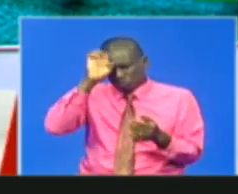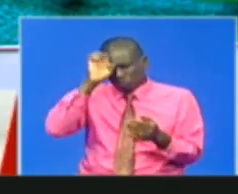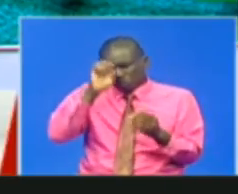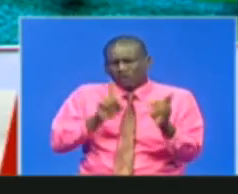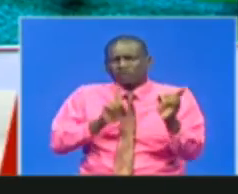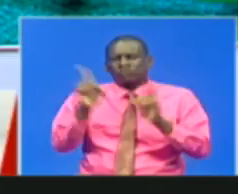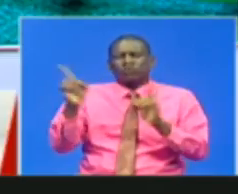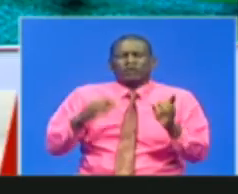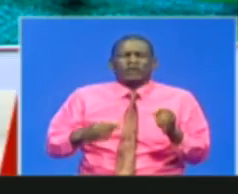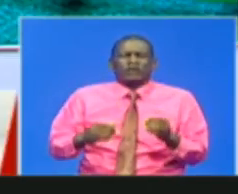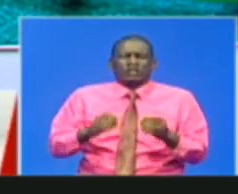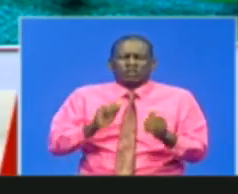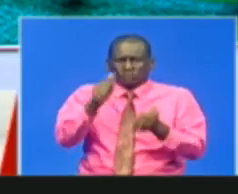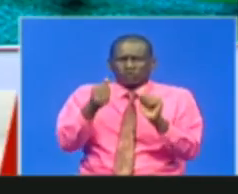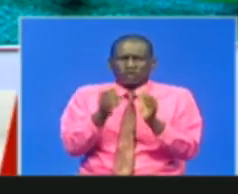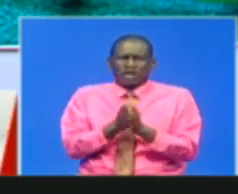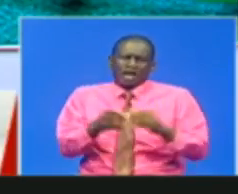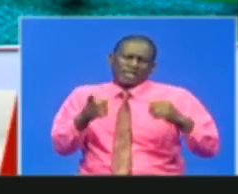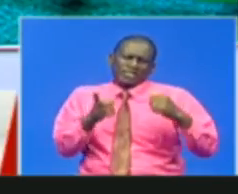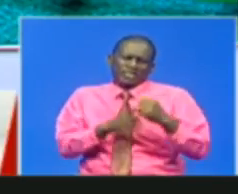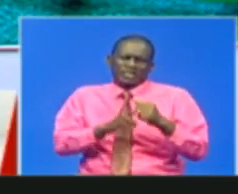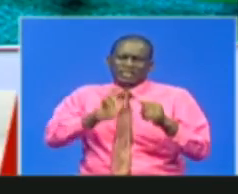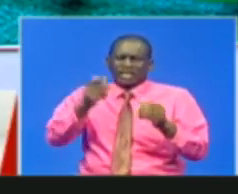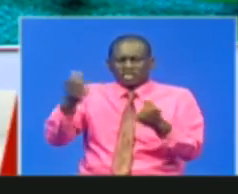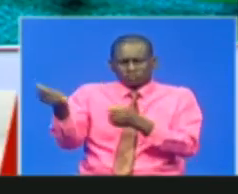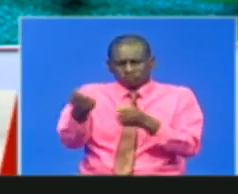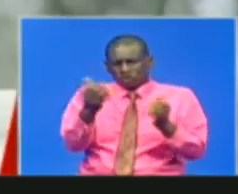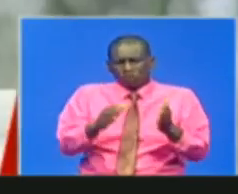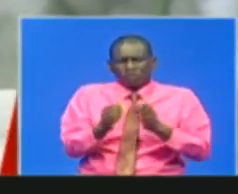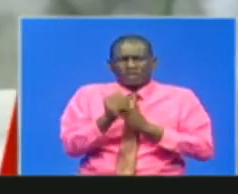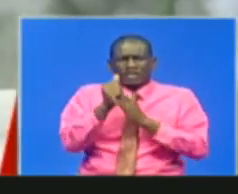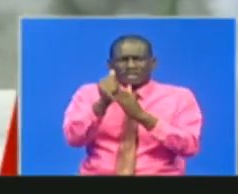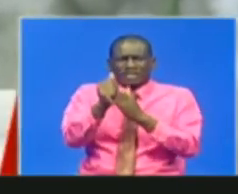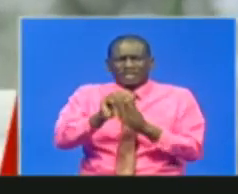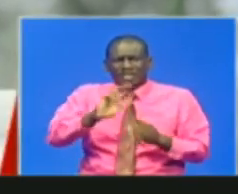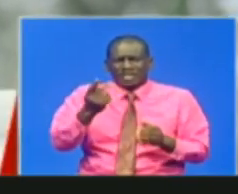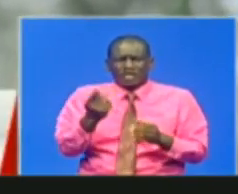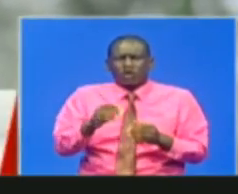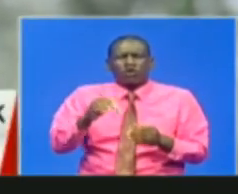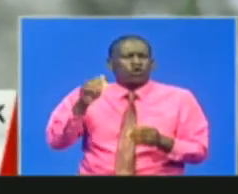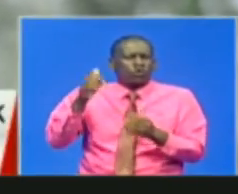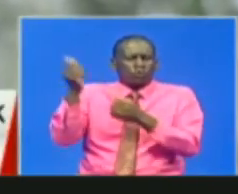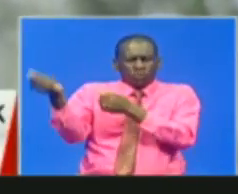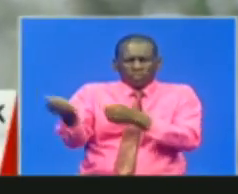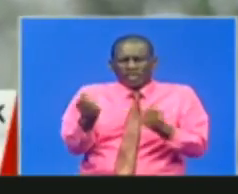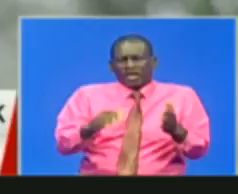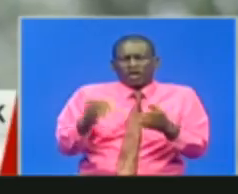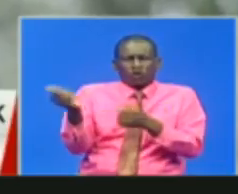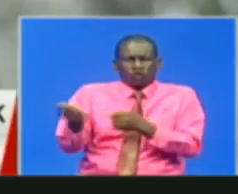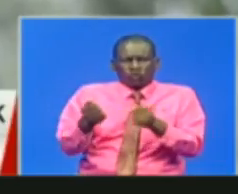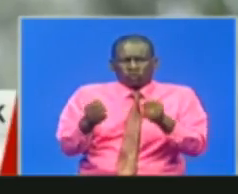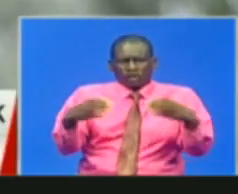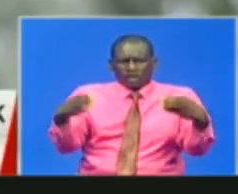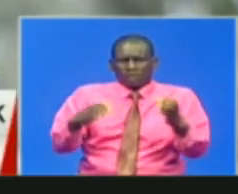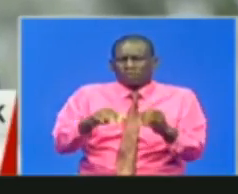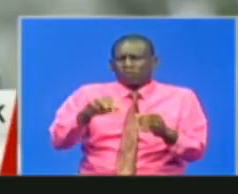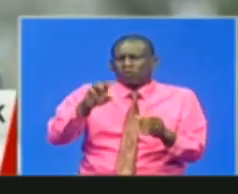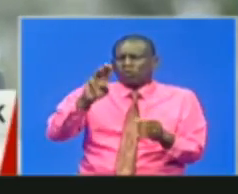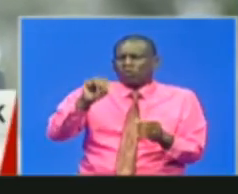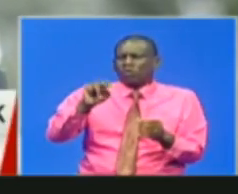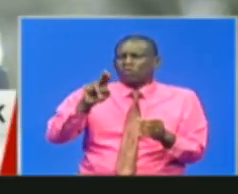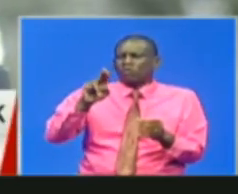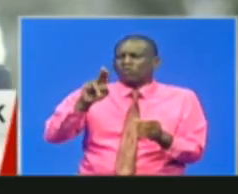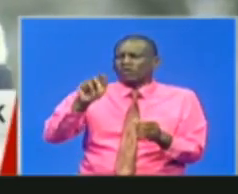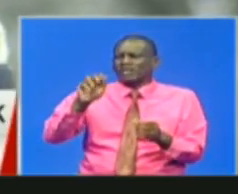the lineup for the six amateur golfers to fly Kenya's flag is complete. Mutaiga's golf club, Mutahi Kibugu, who has been